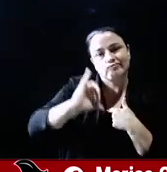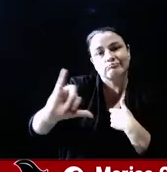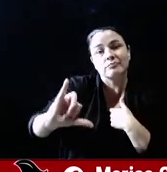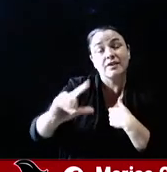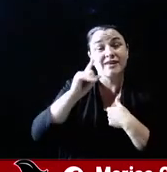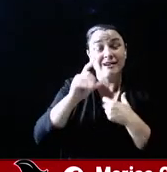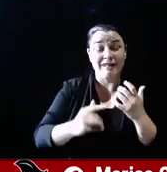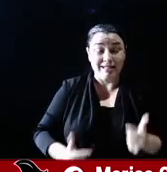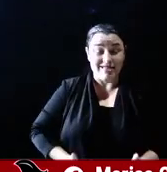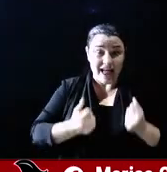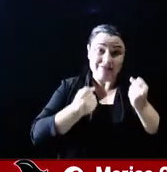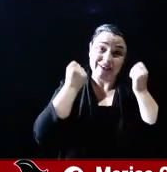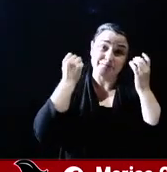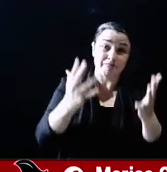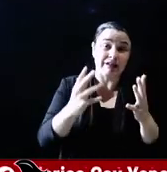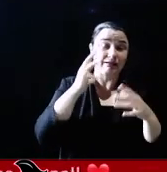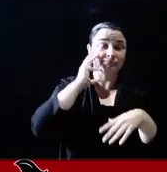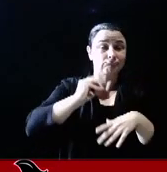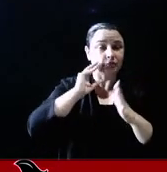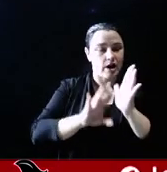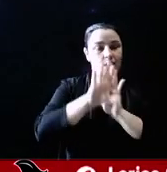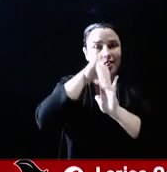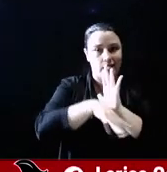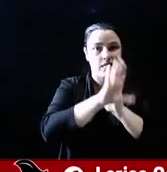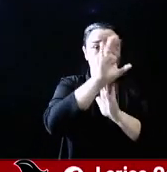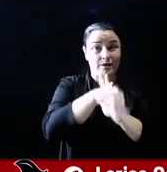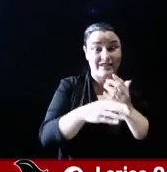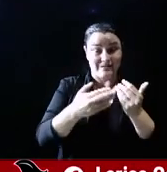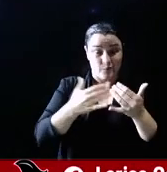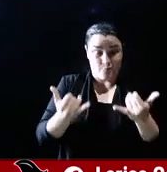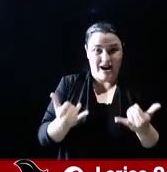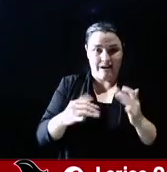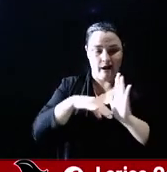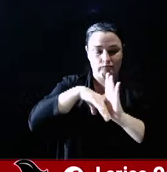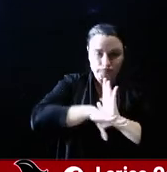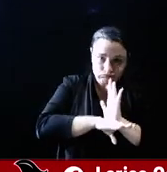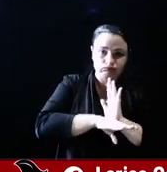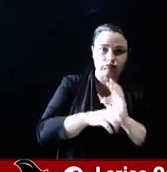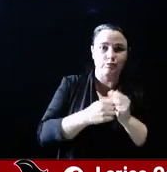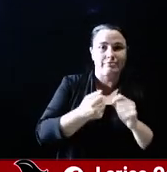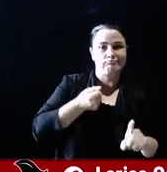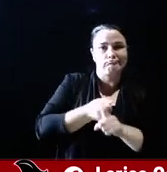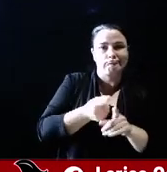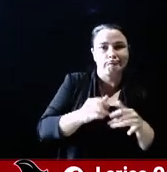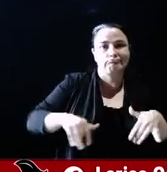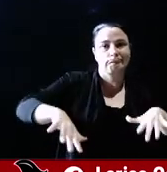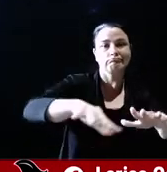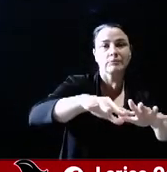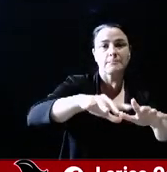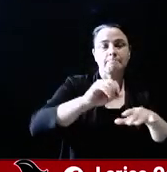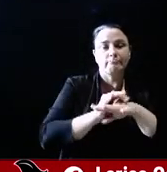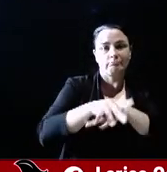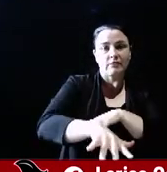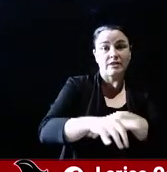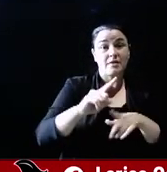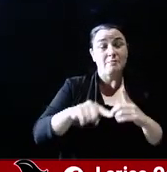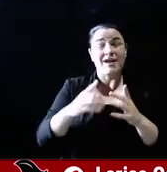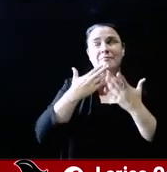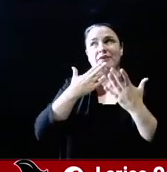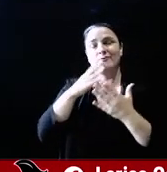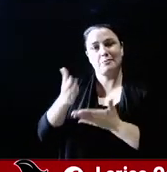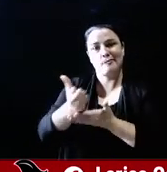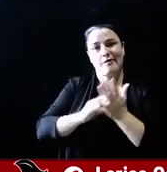downs, and while this pandemic has been a major downfall in our lives, we are thankful to be a part of a class that makes the most